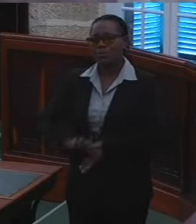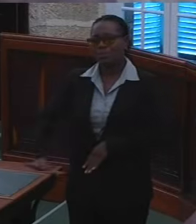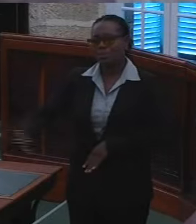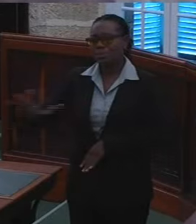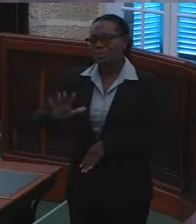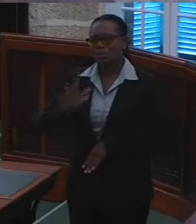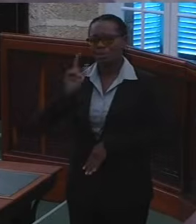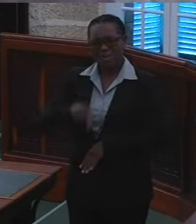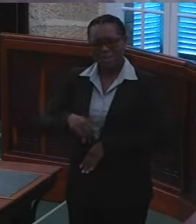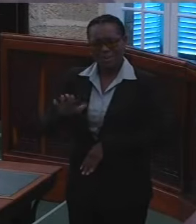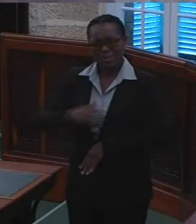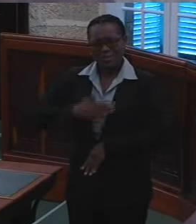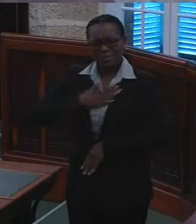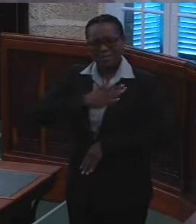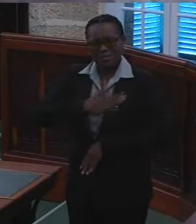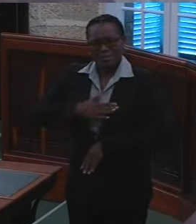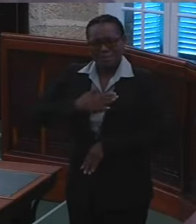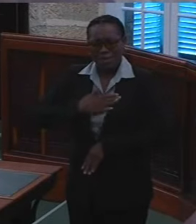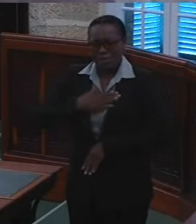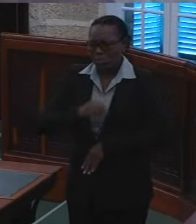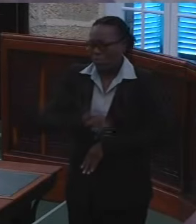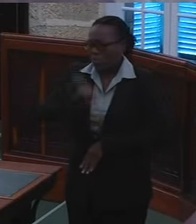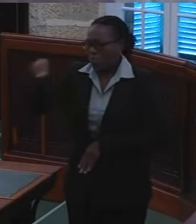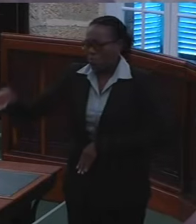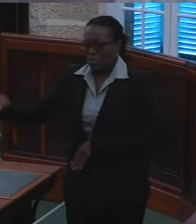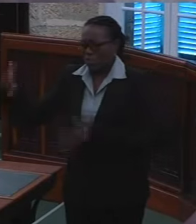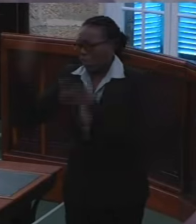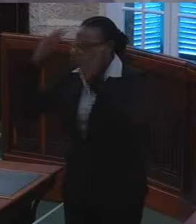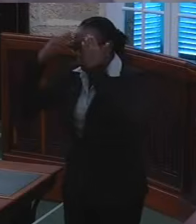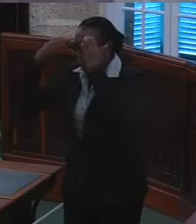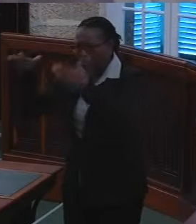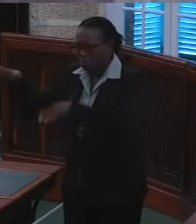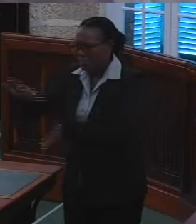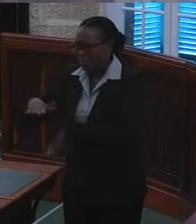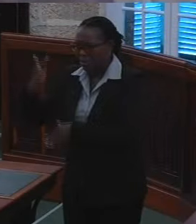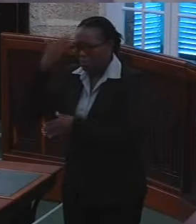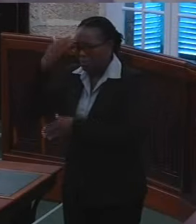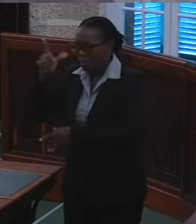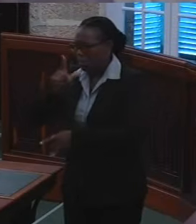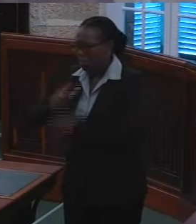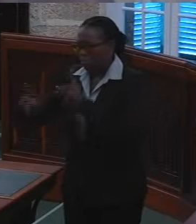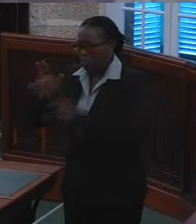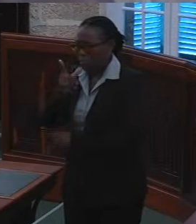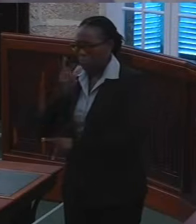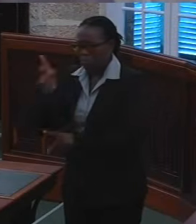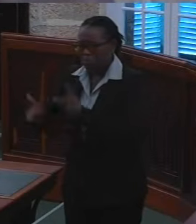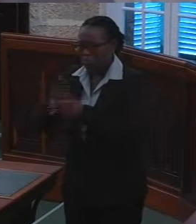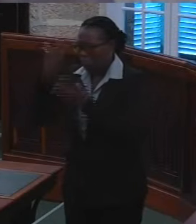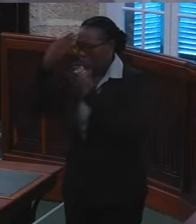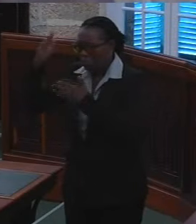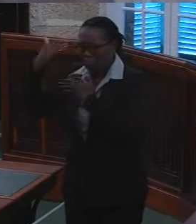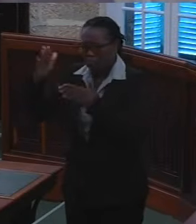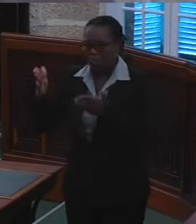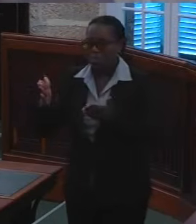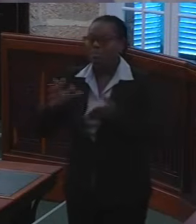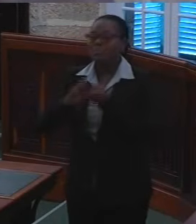don't want to put them in unfamiliar territory unless they need a right. So we are saying that home-based care must become an equal part